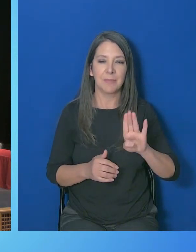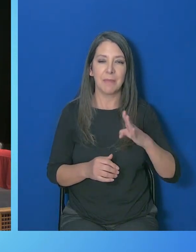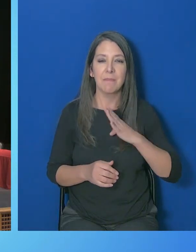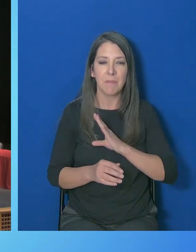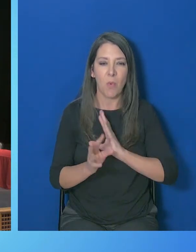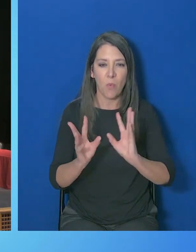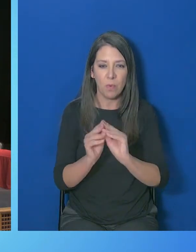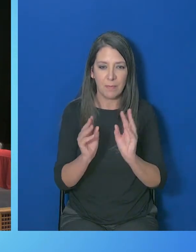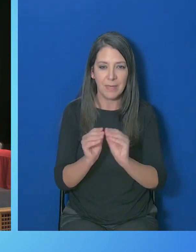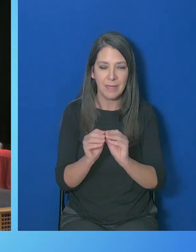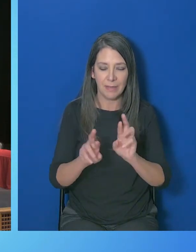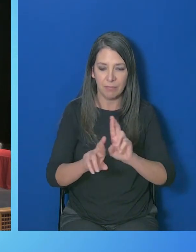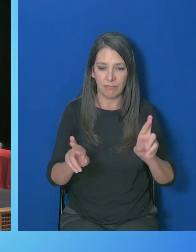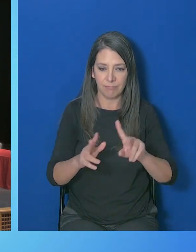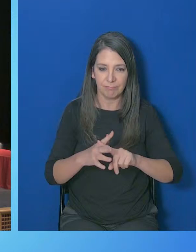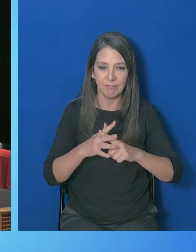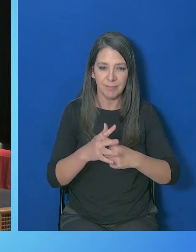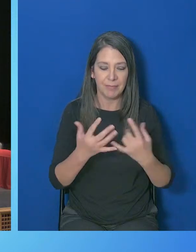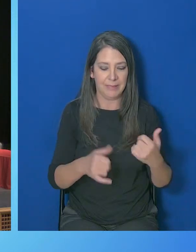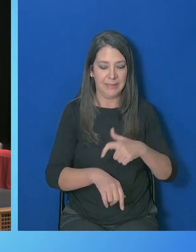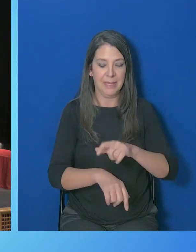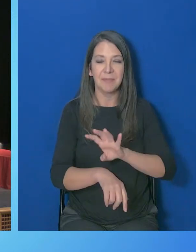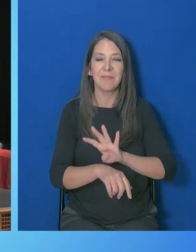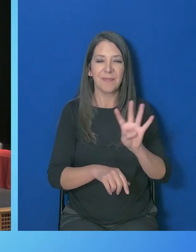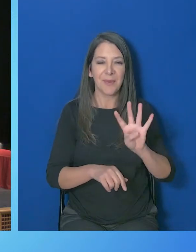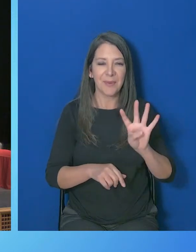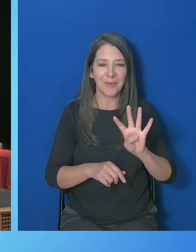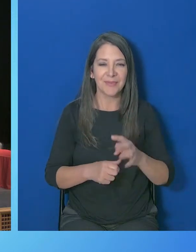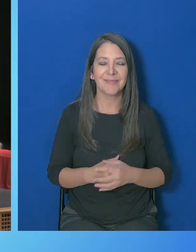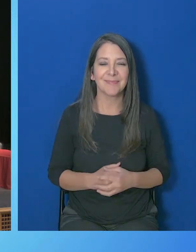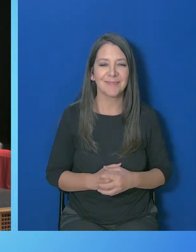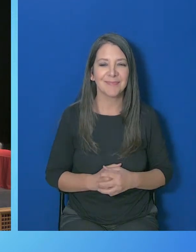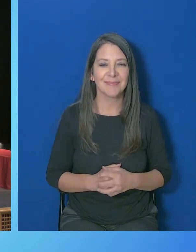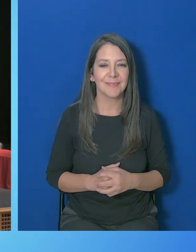at, we'll just say 4 p.m.